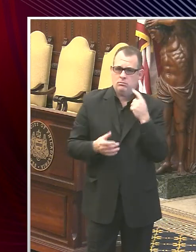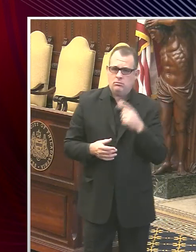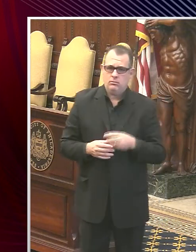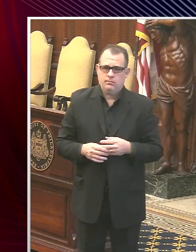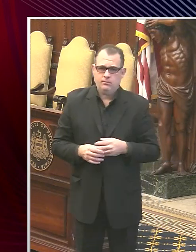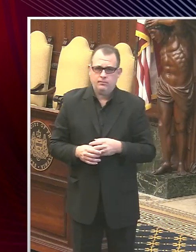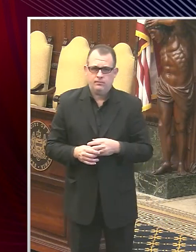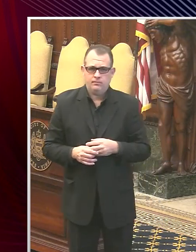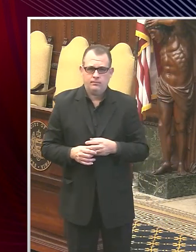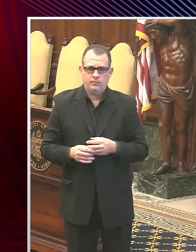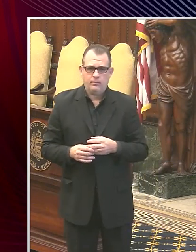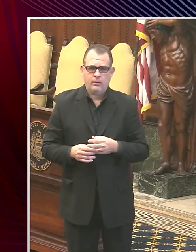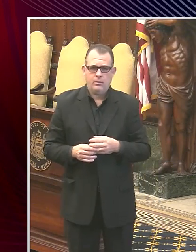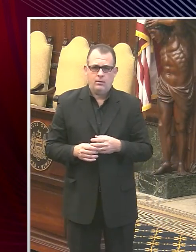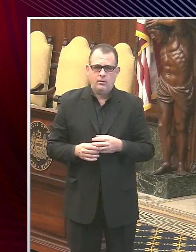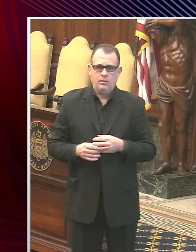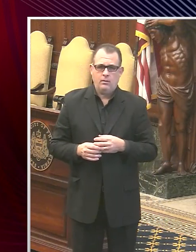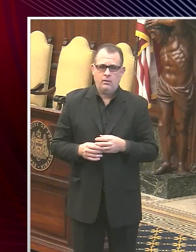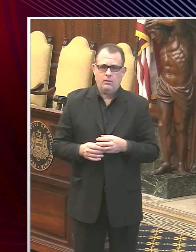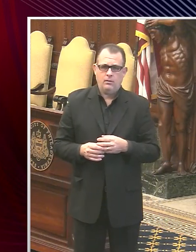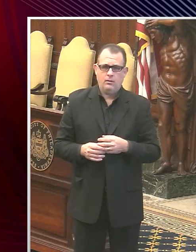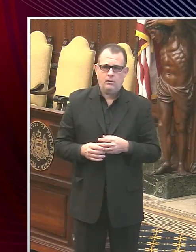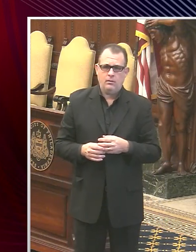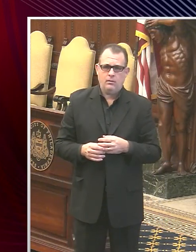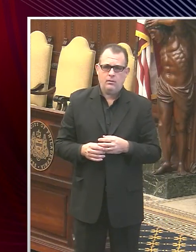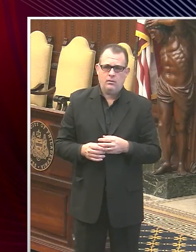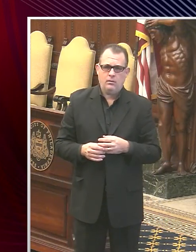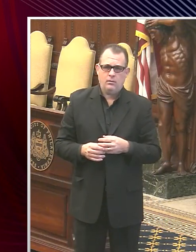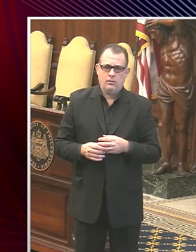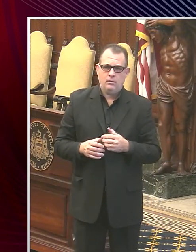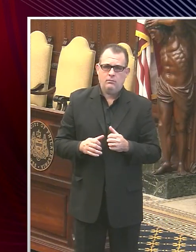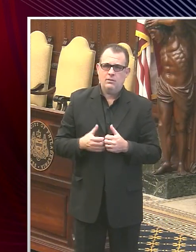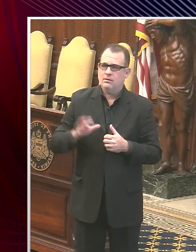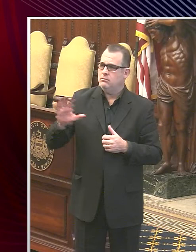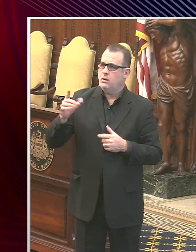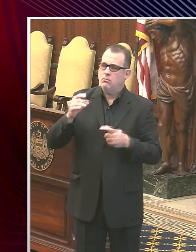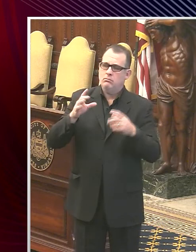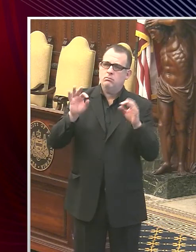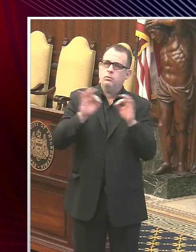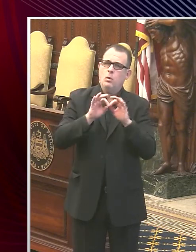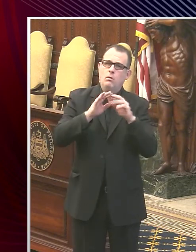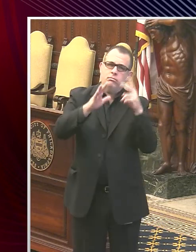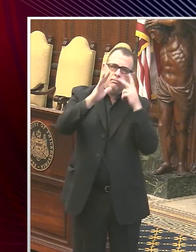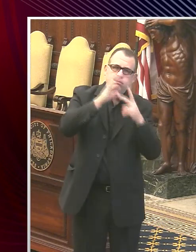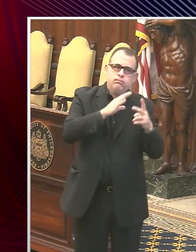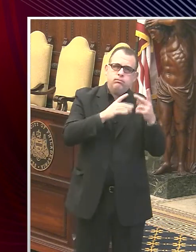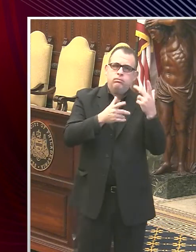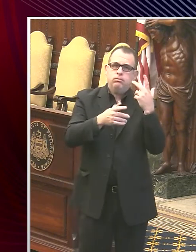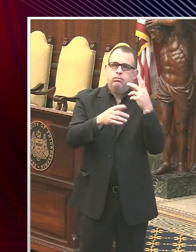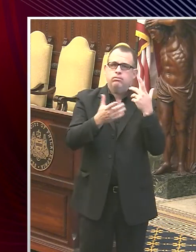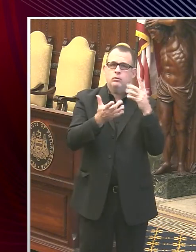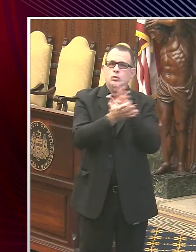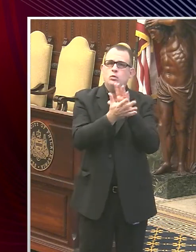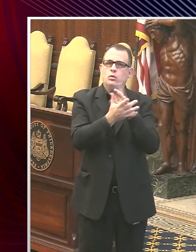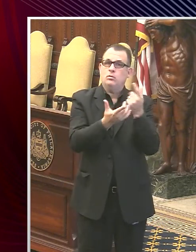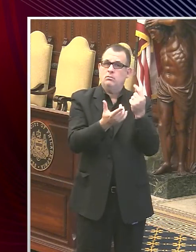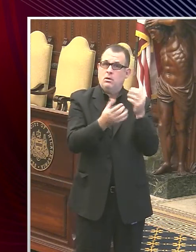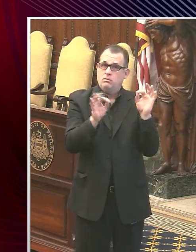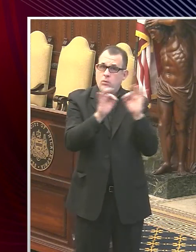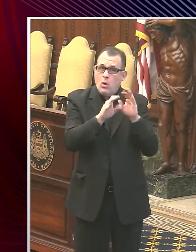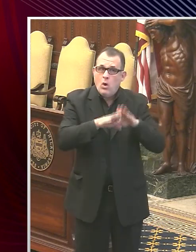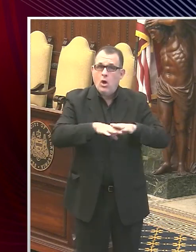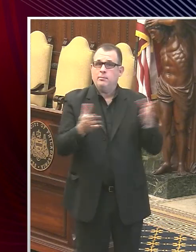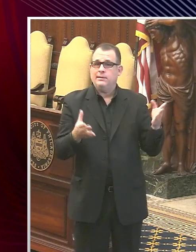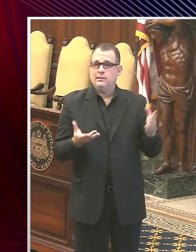do you put having schools reopen before you're saying they don't anticipate them being open for